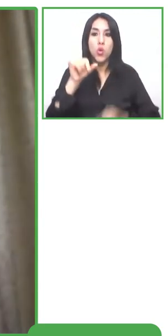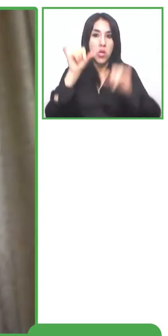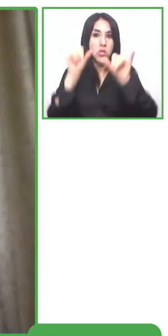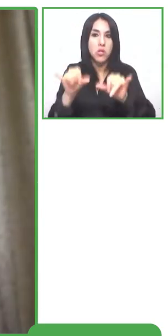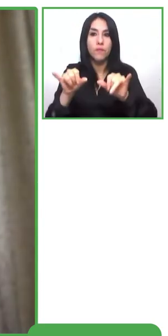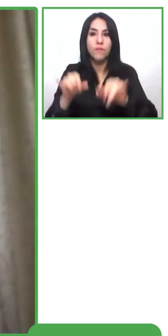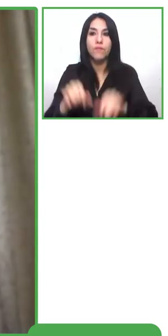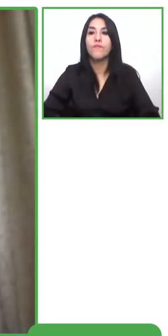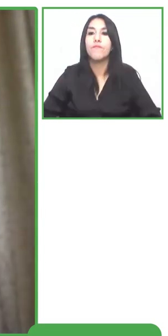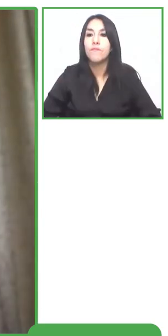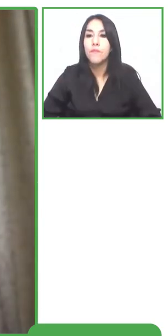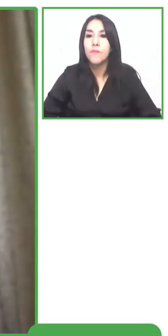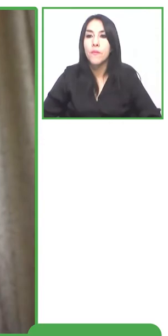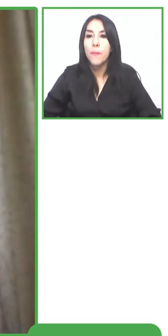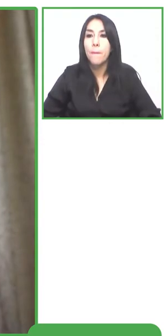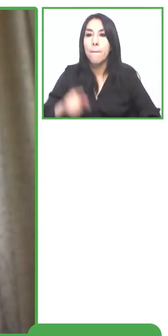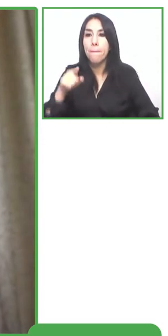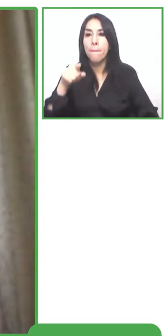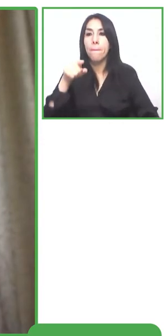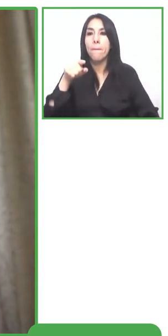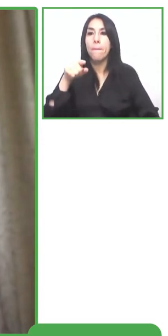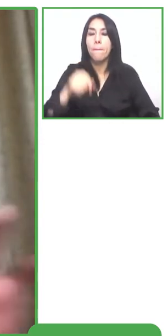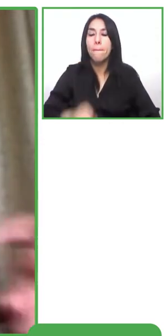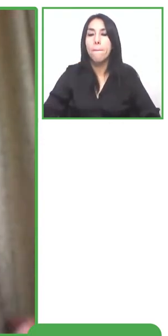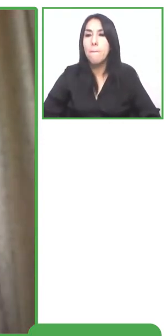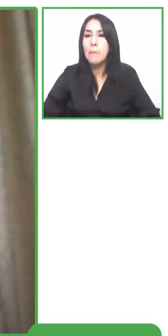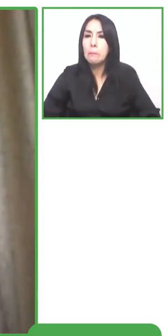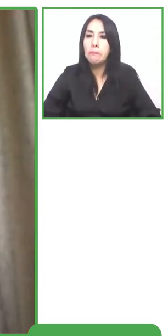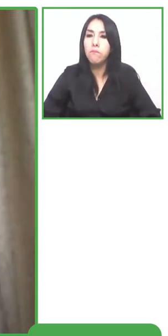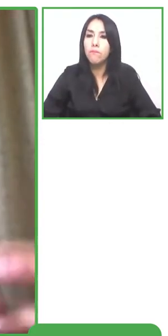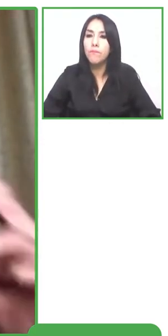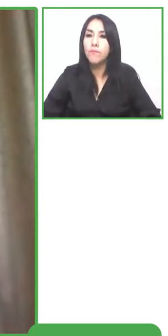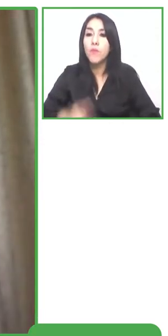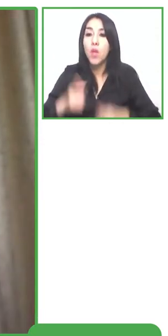deeply rooted, the capacity society